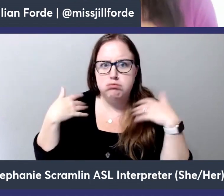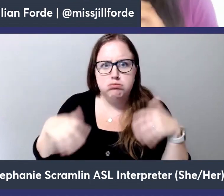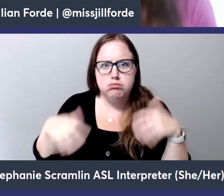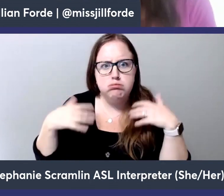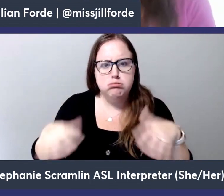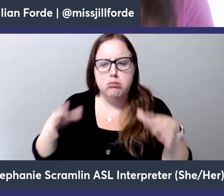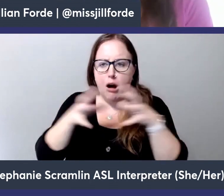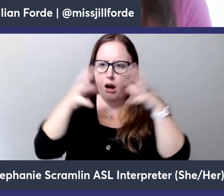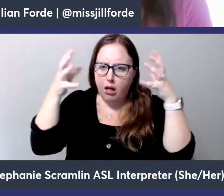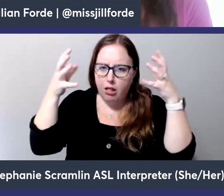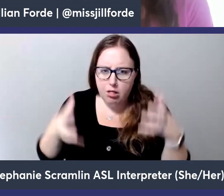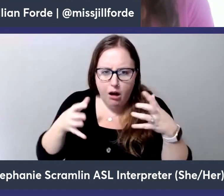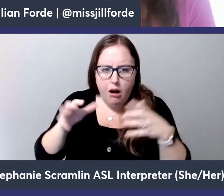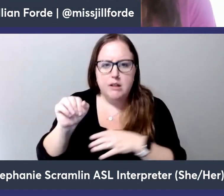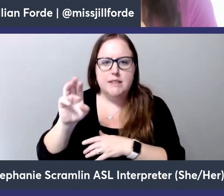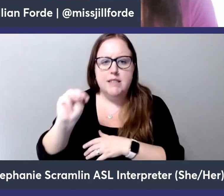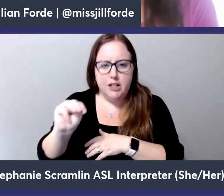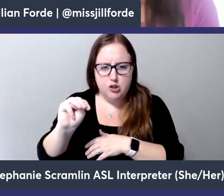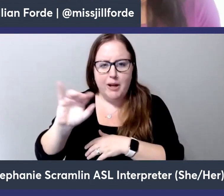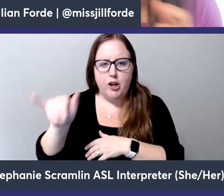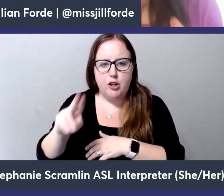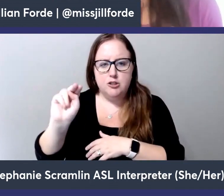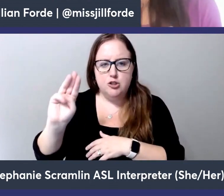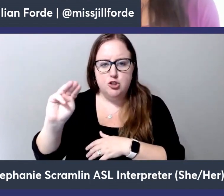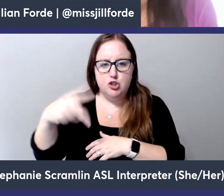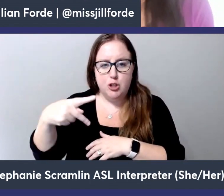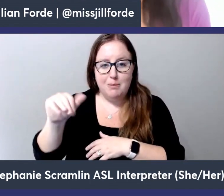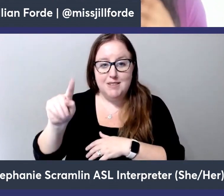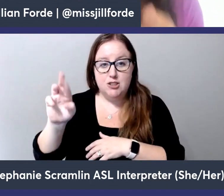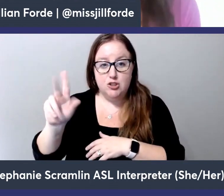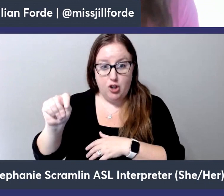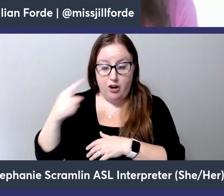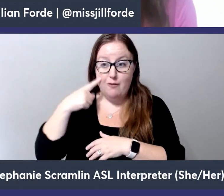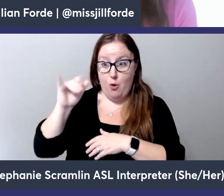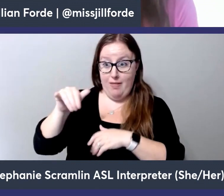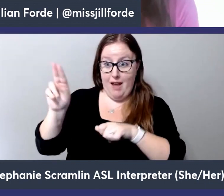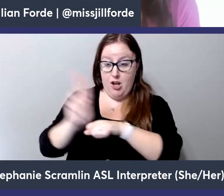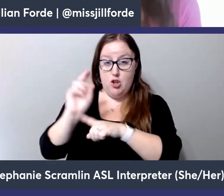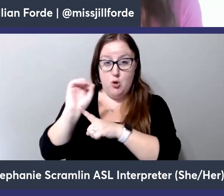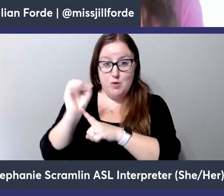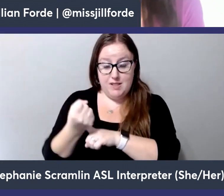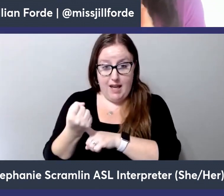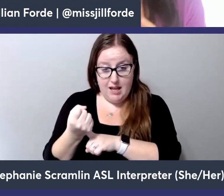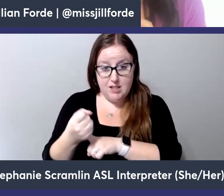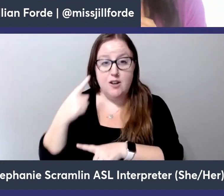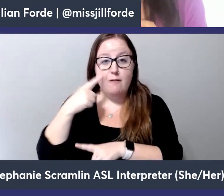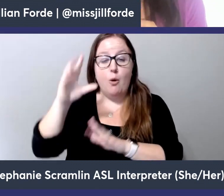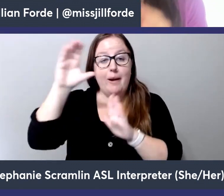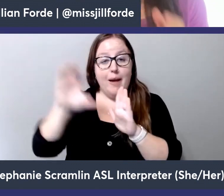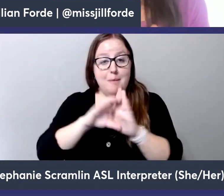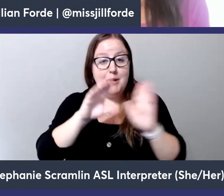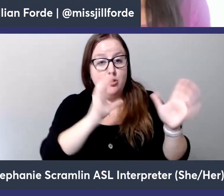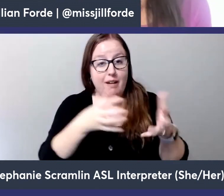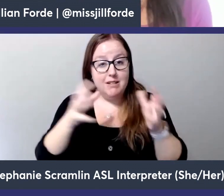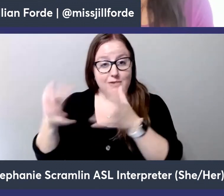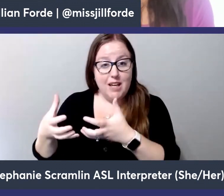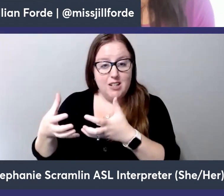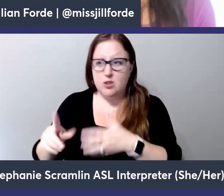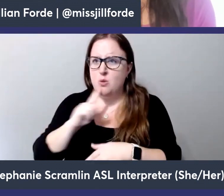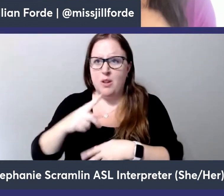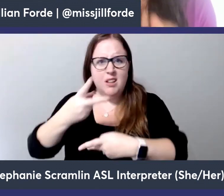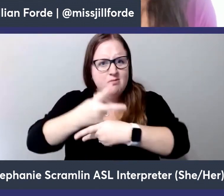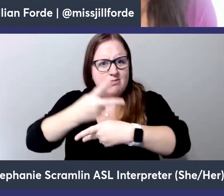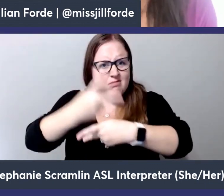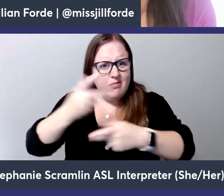that SageMaker Jumpstart, and especially for this use case for TensorFlow image classification, that's like taken care of for you. It